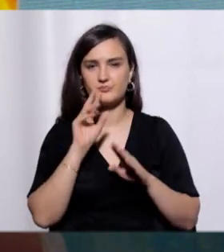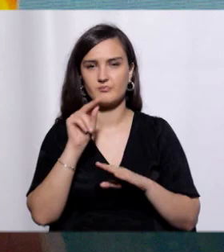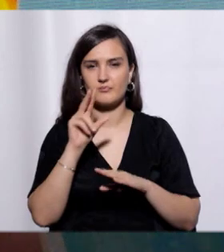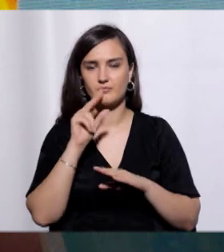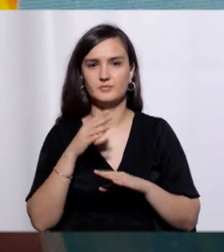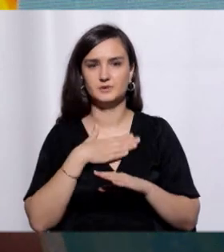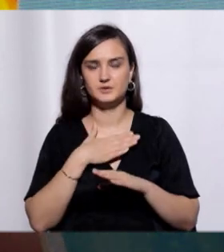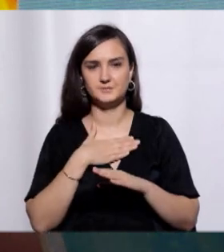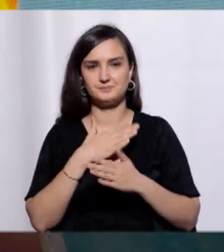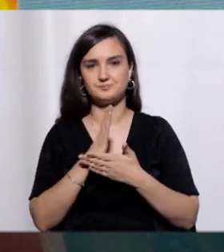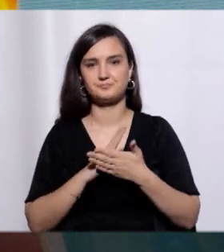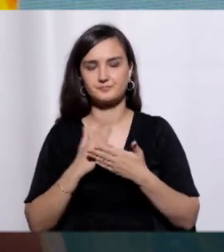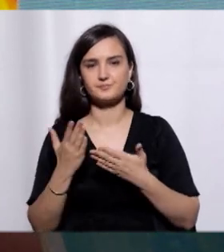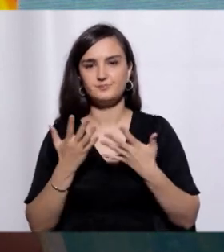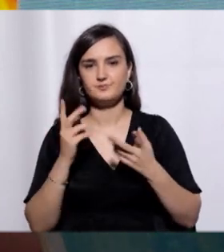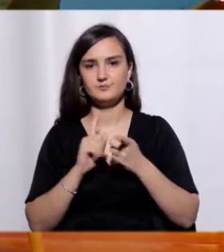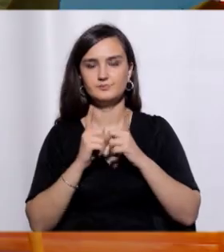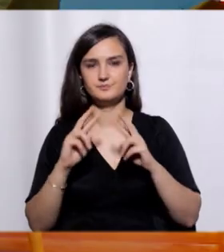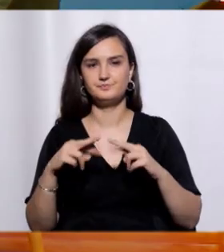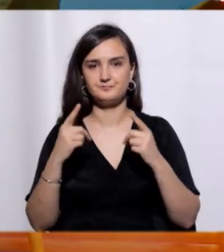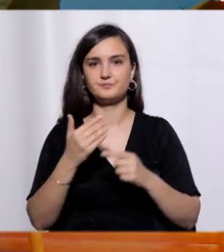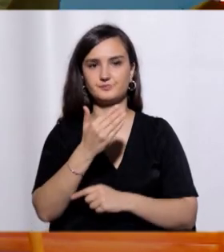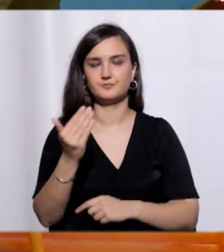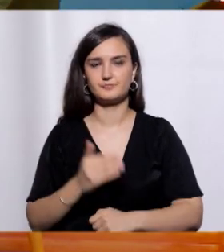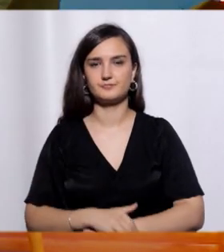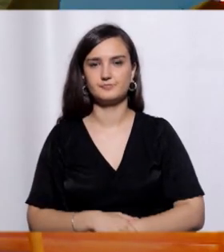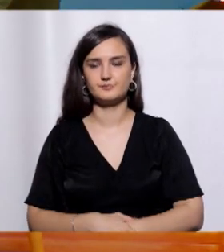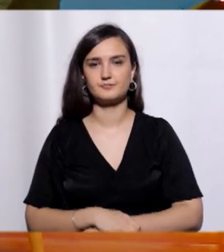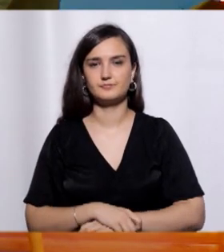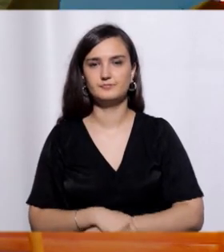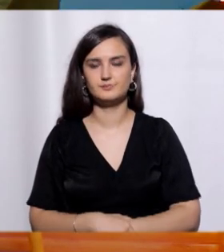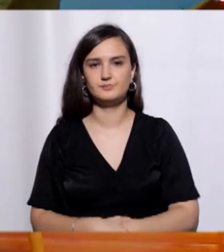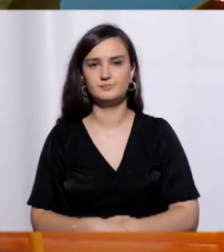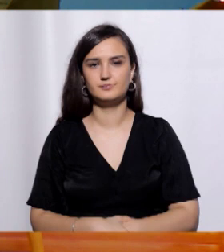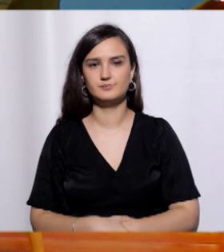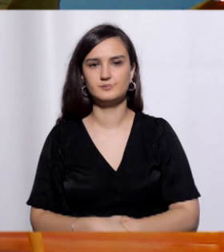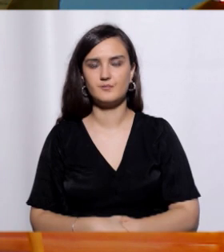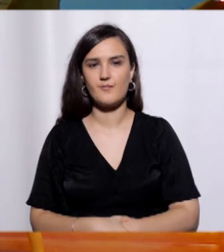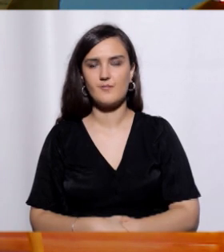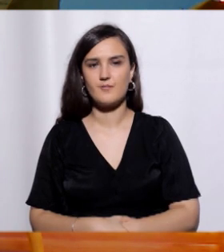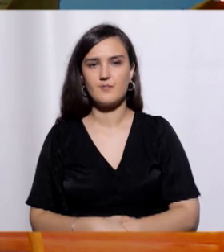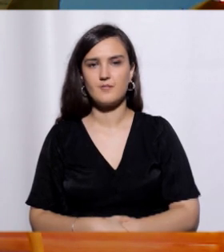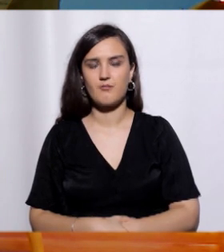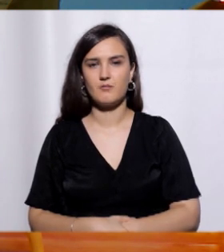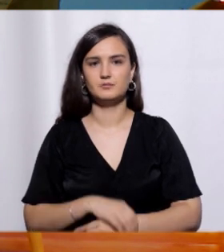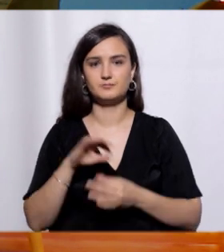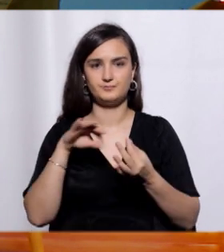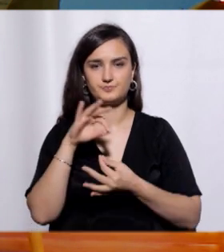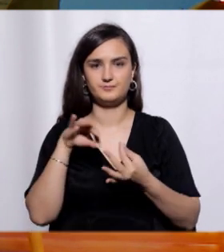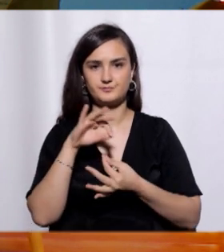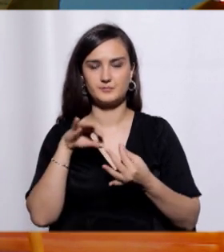pronunciation from my part and maybe translation from your side. Yes, I will be pleased to. Okay, we had orphan.